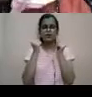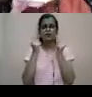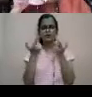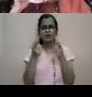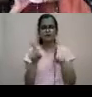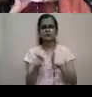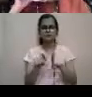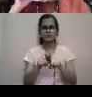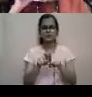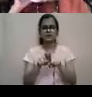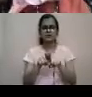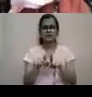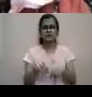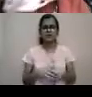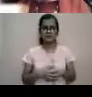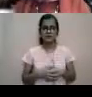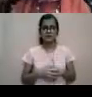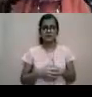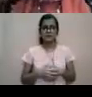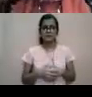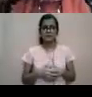concern.